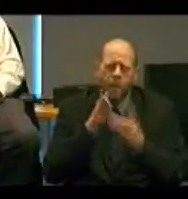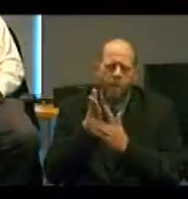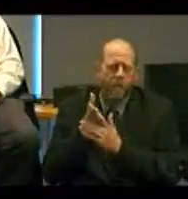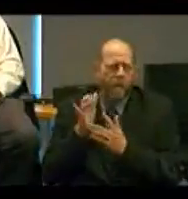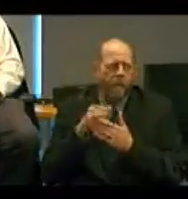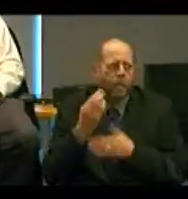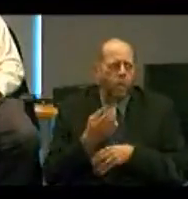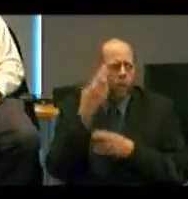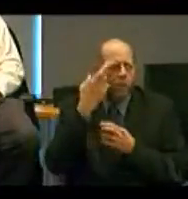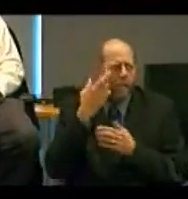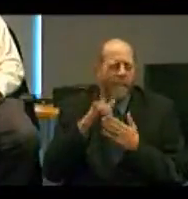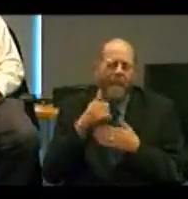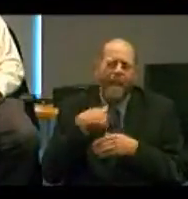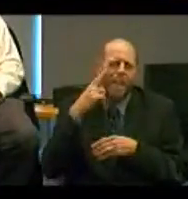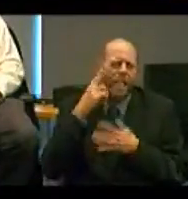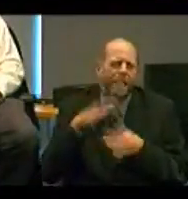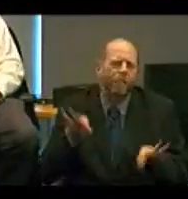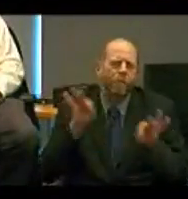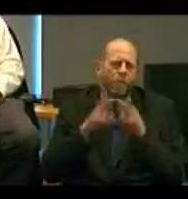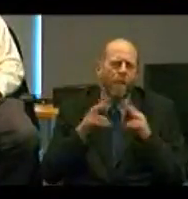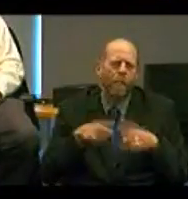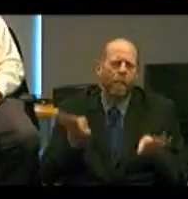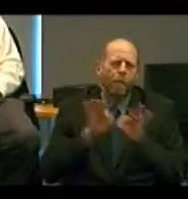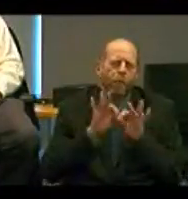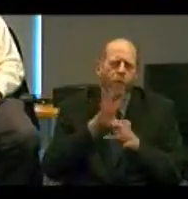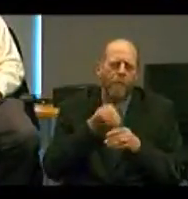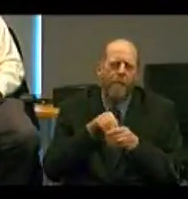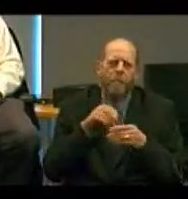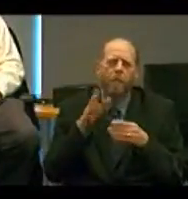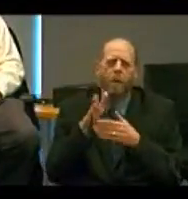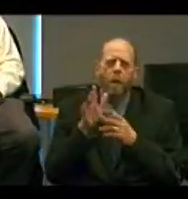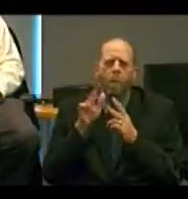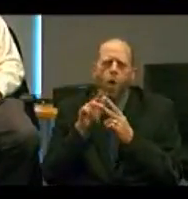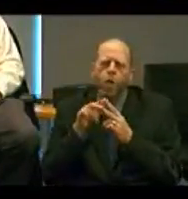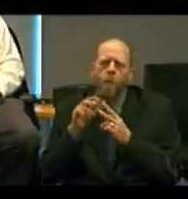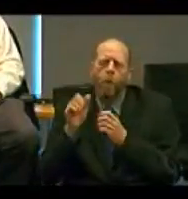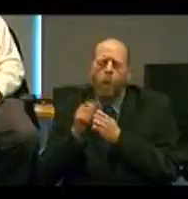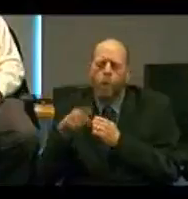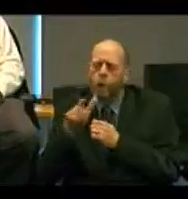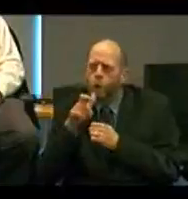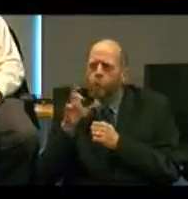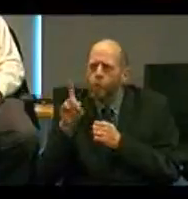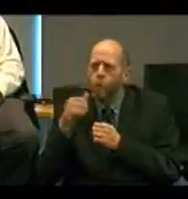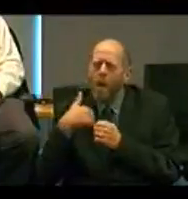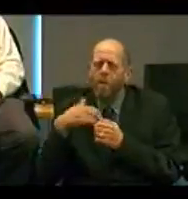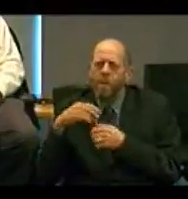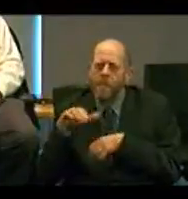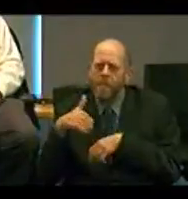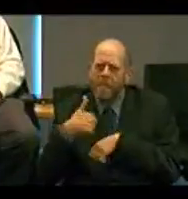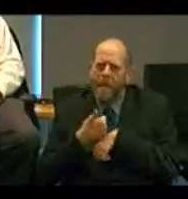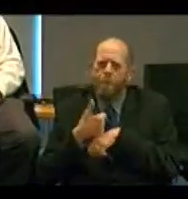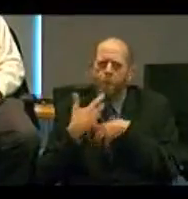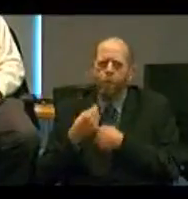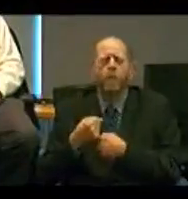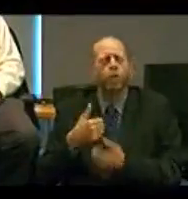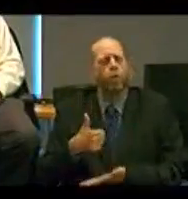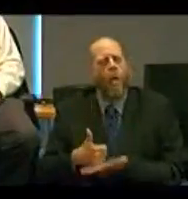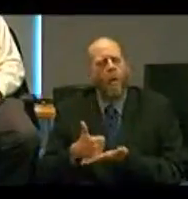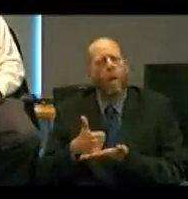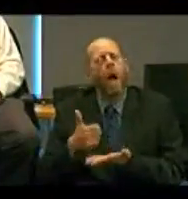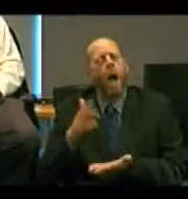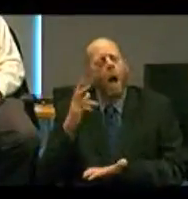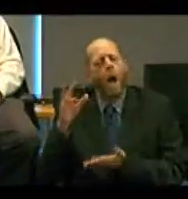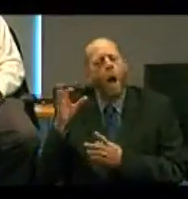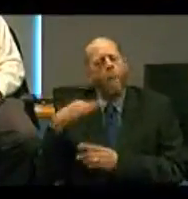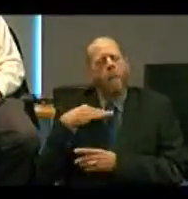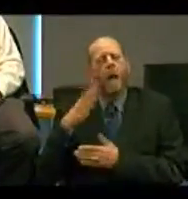That's one of the reasons that I think is critically important to engage in partnerships with those who do have the established trust to help